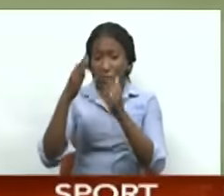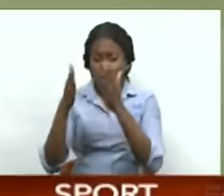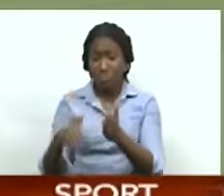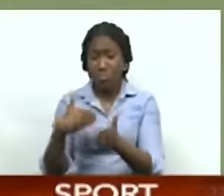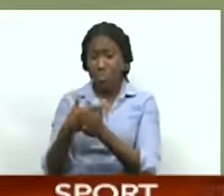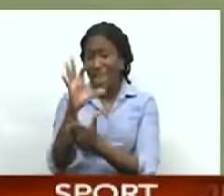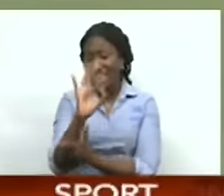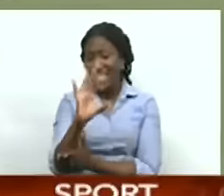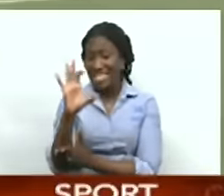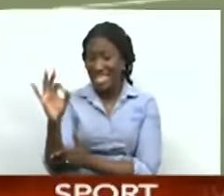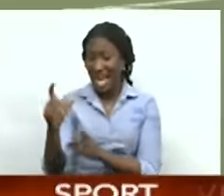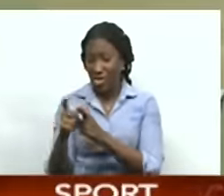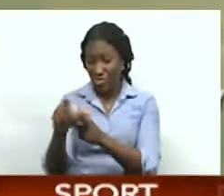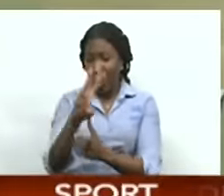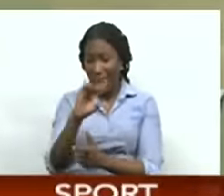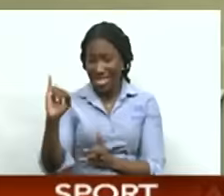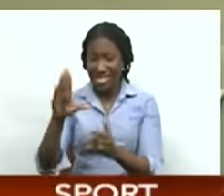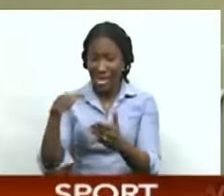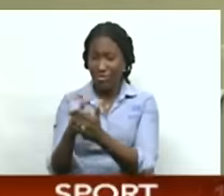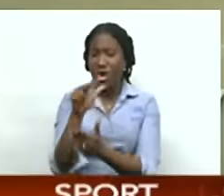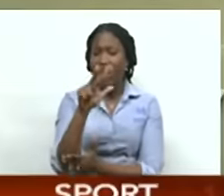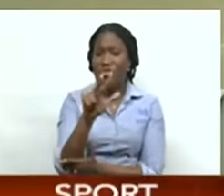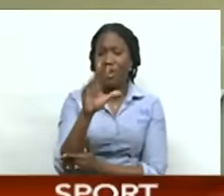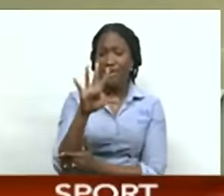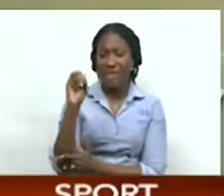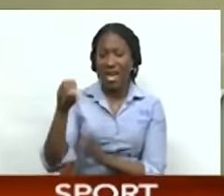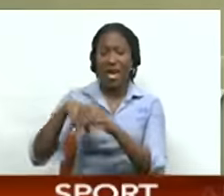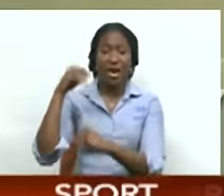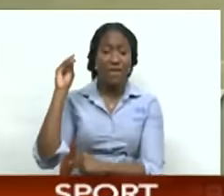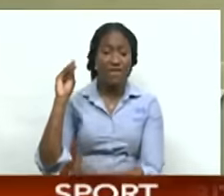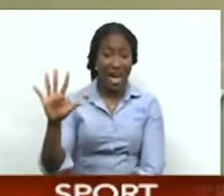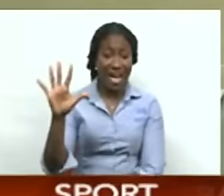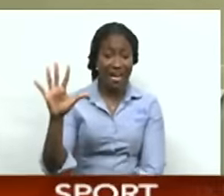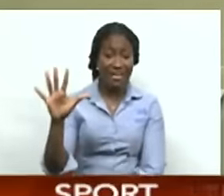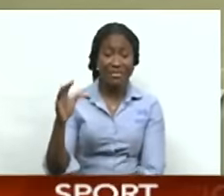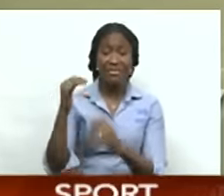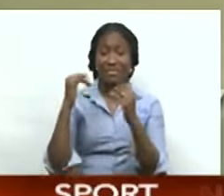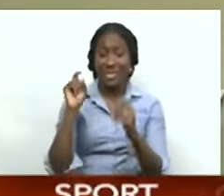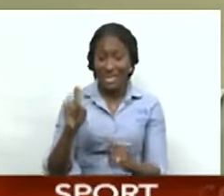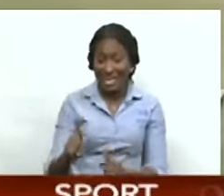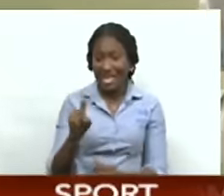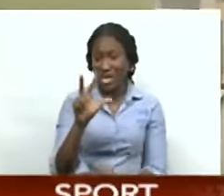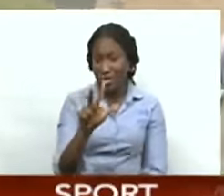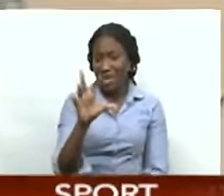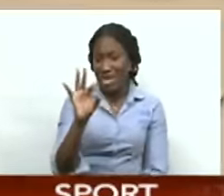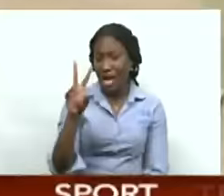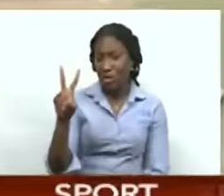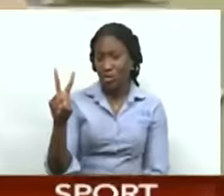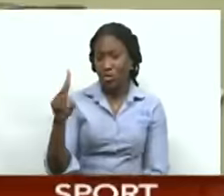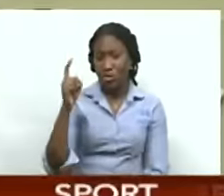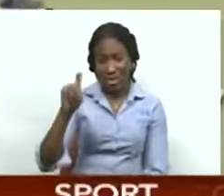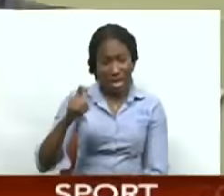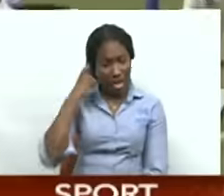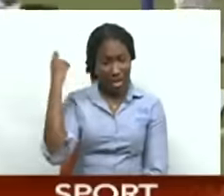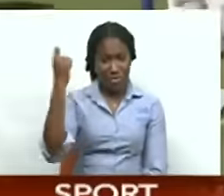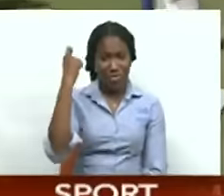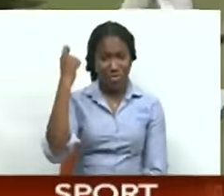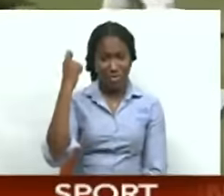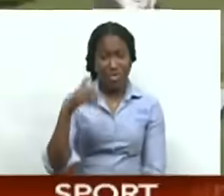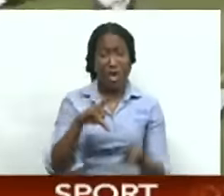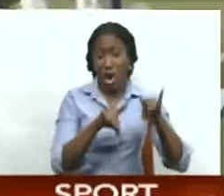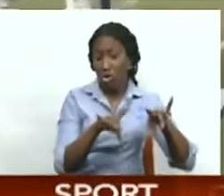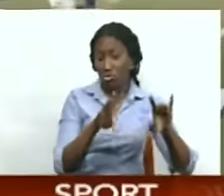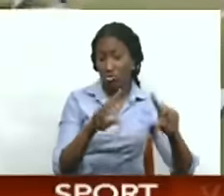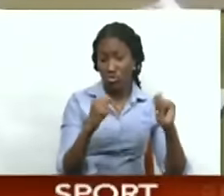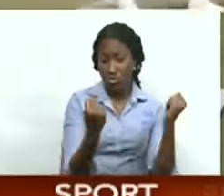on 315 for five. Now chasing 392 for victory, the Cricket Australia 11 reached